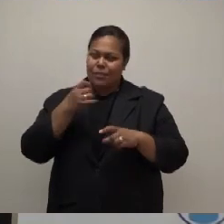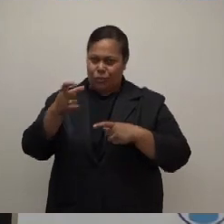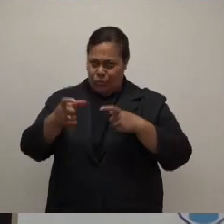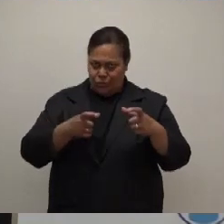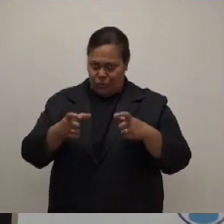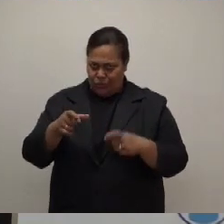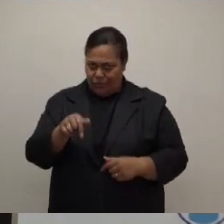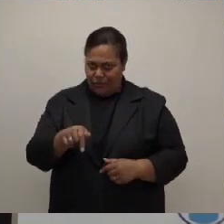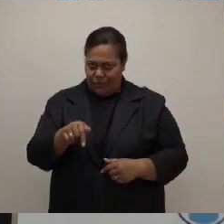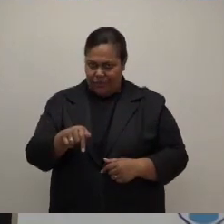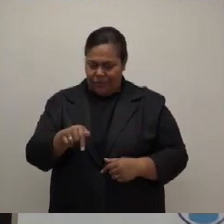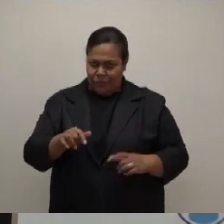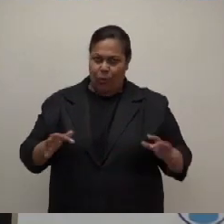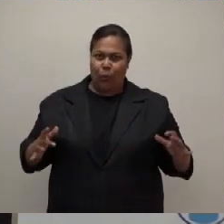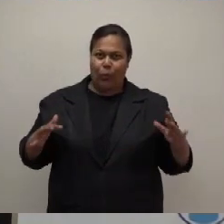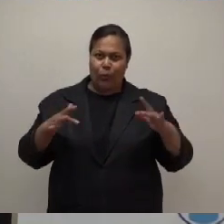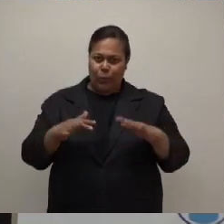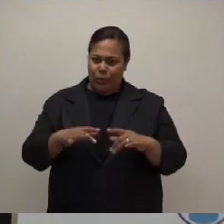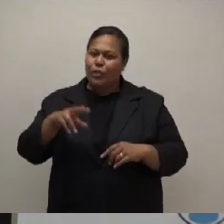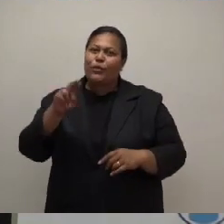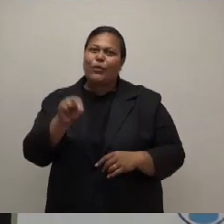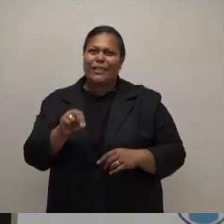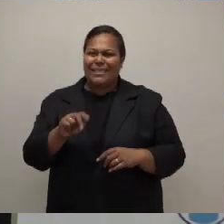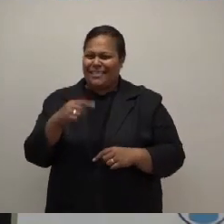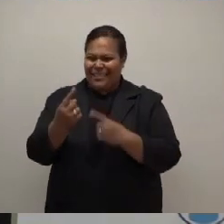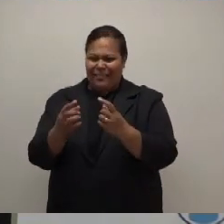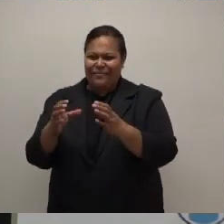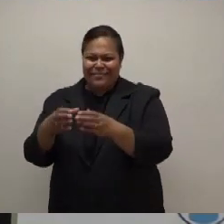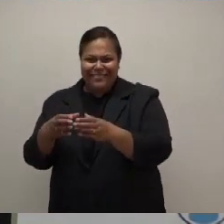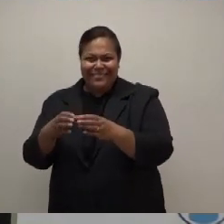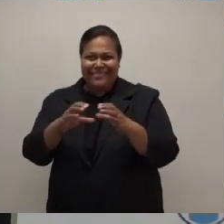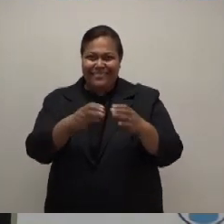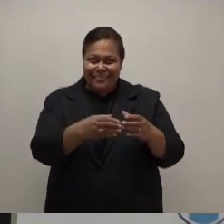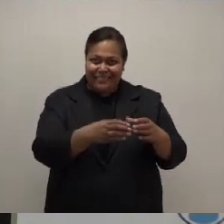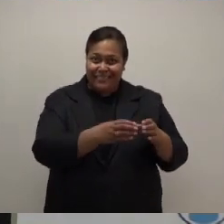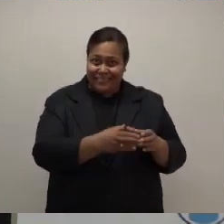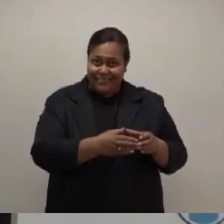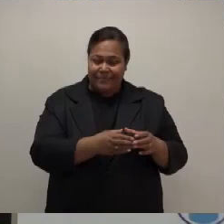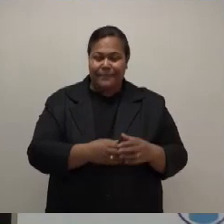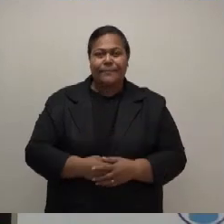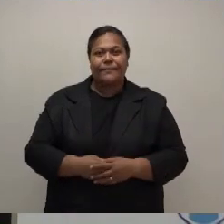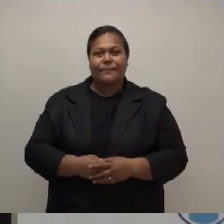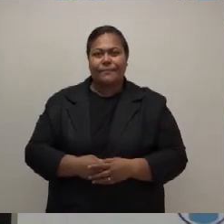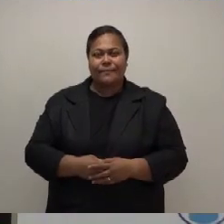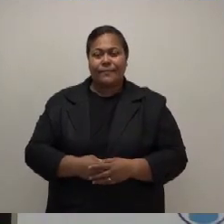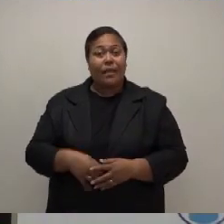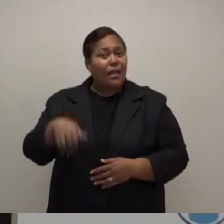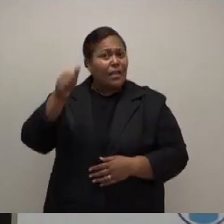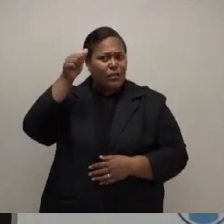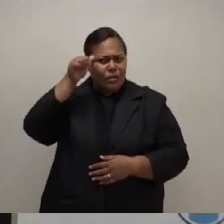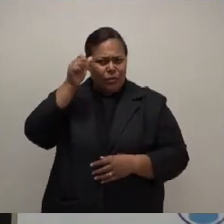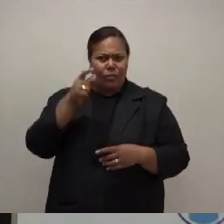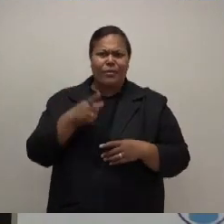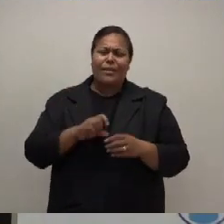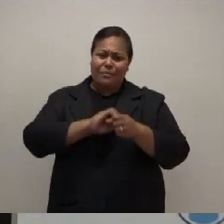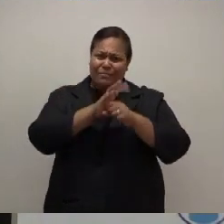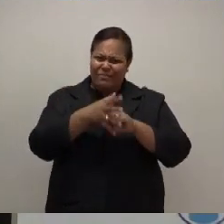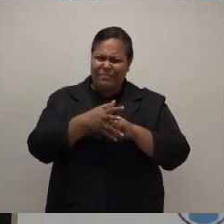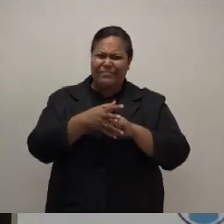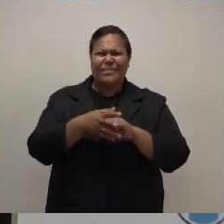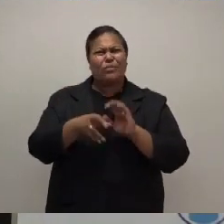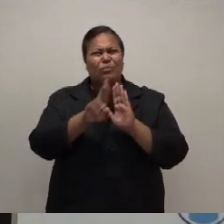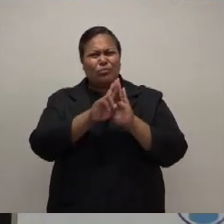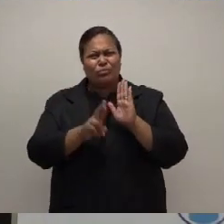masses, but as self-contained groupings. I know our COVID restrictions have been difficult for Fijians of